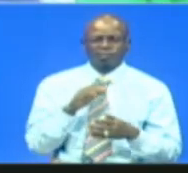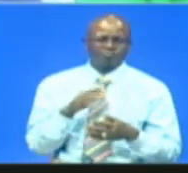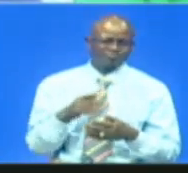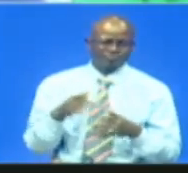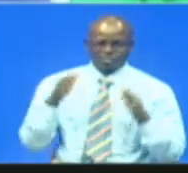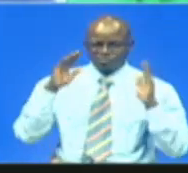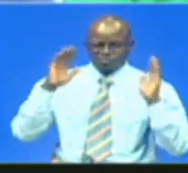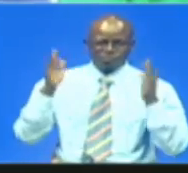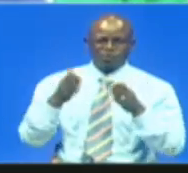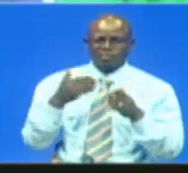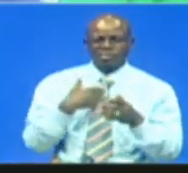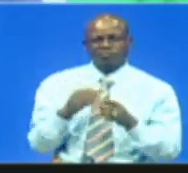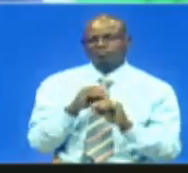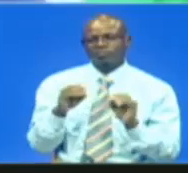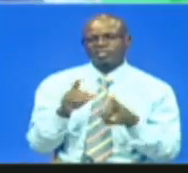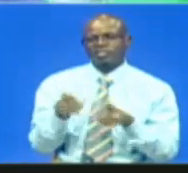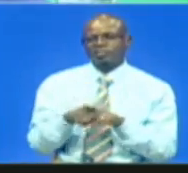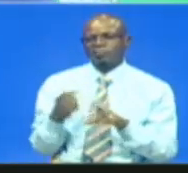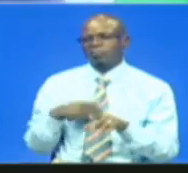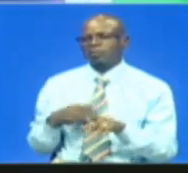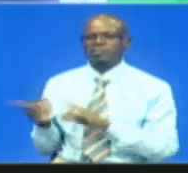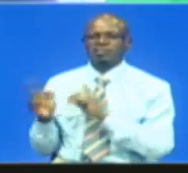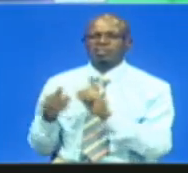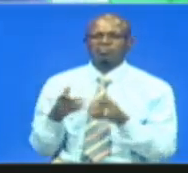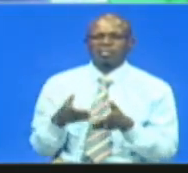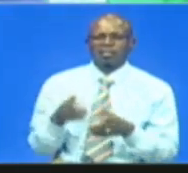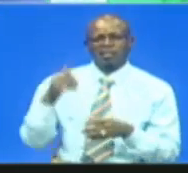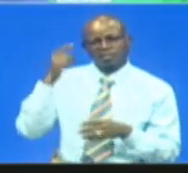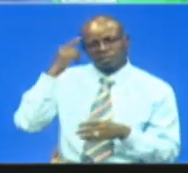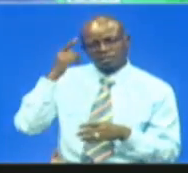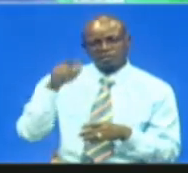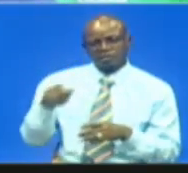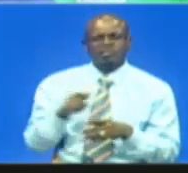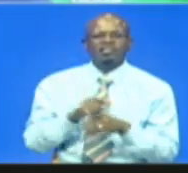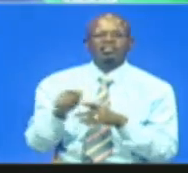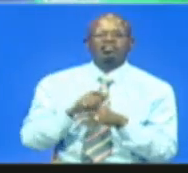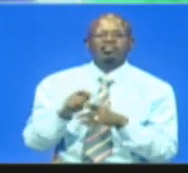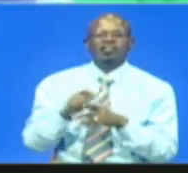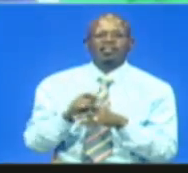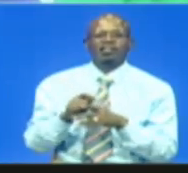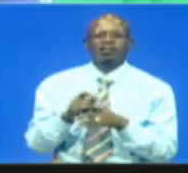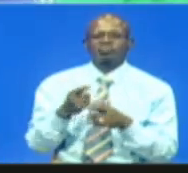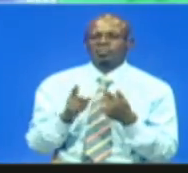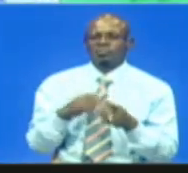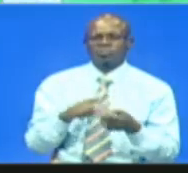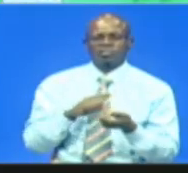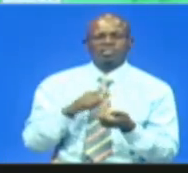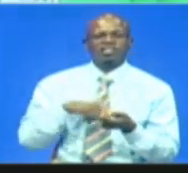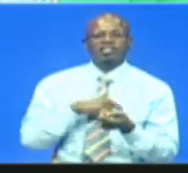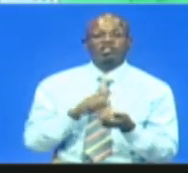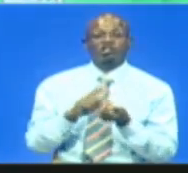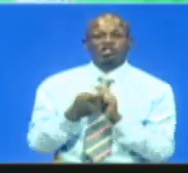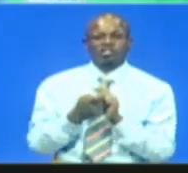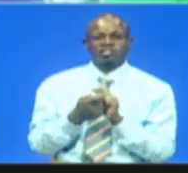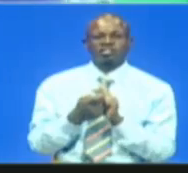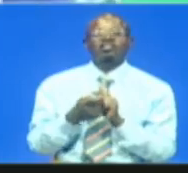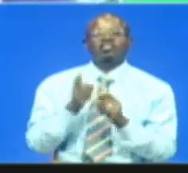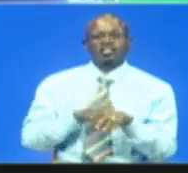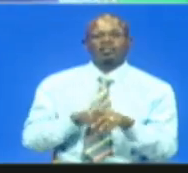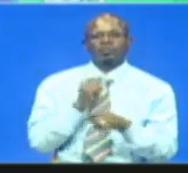We come here, it's like my players, they think was doing training sessions. But we changed it. As soon as we done the changing,